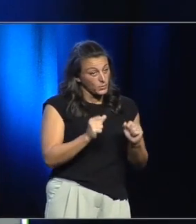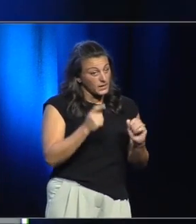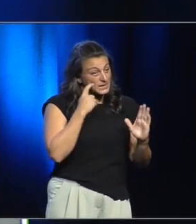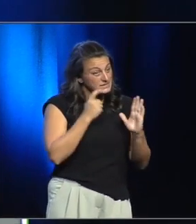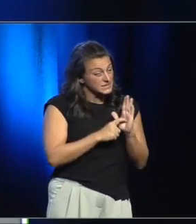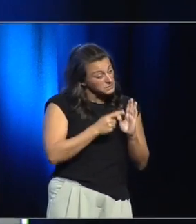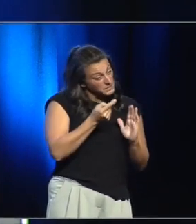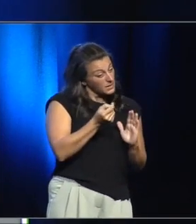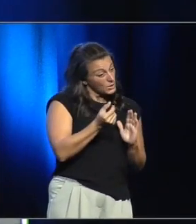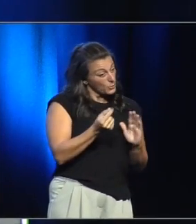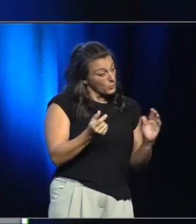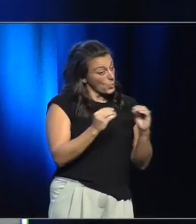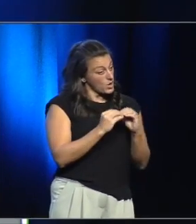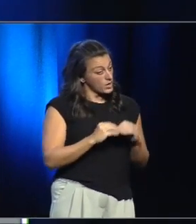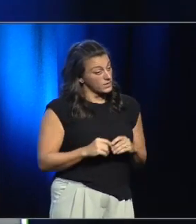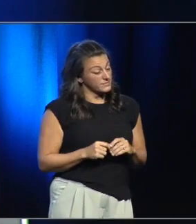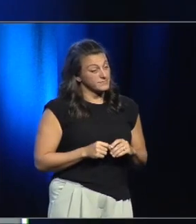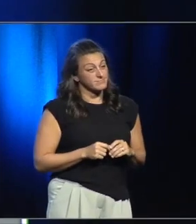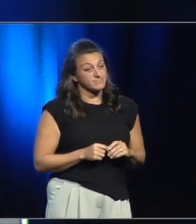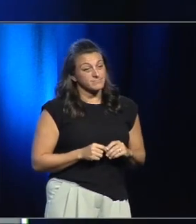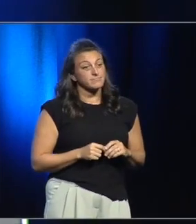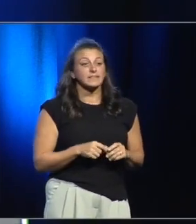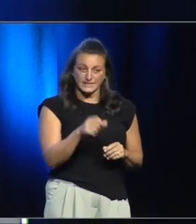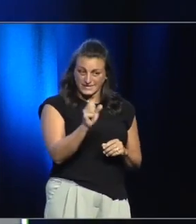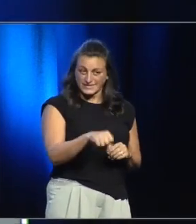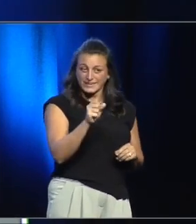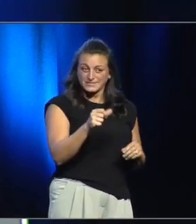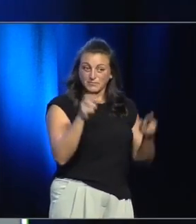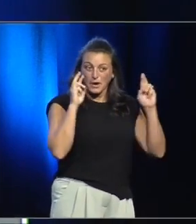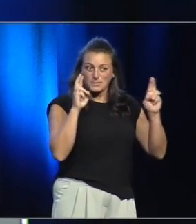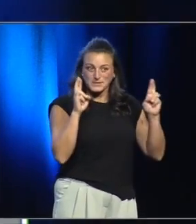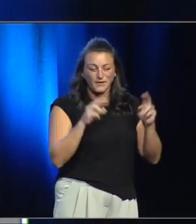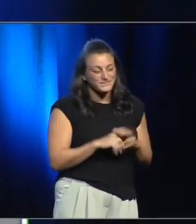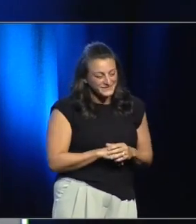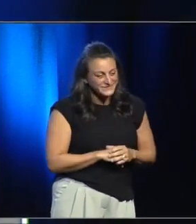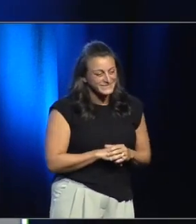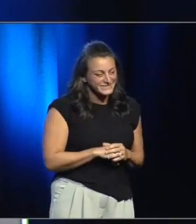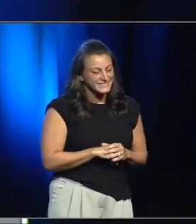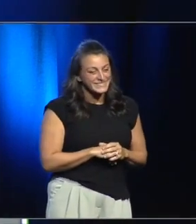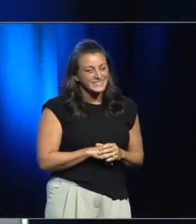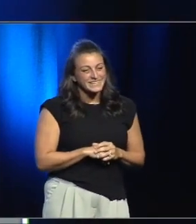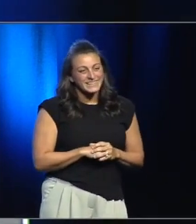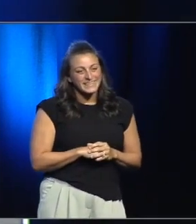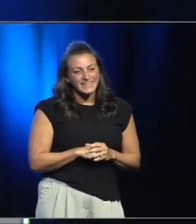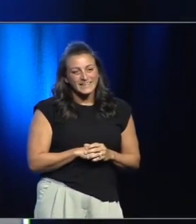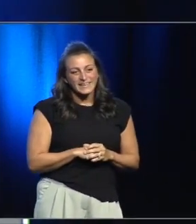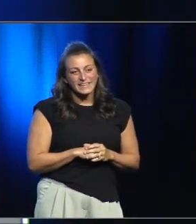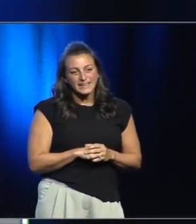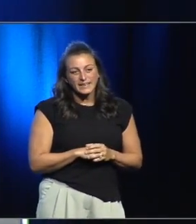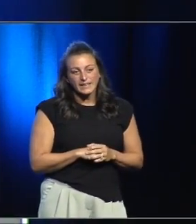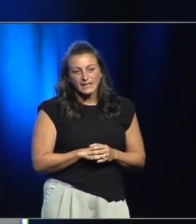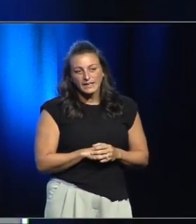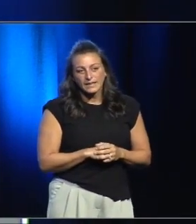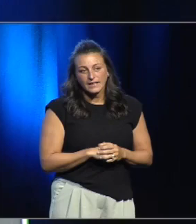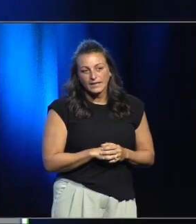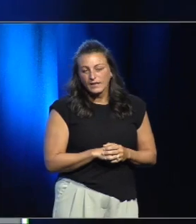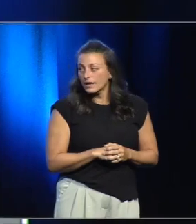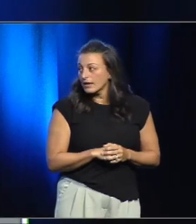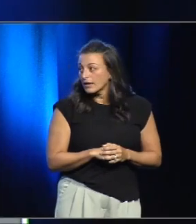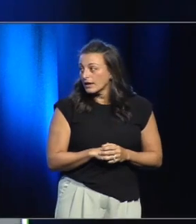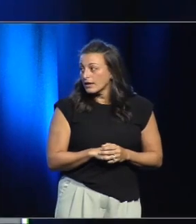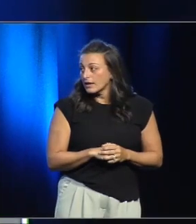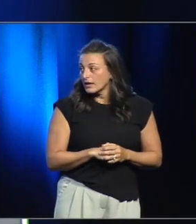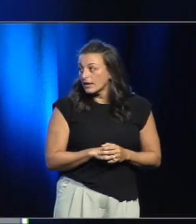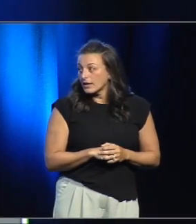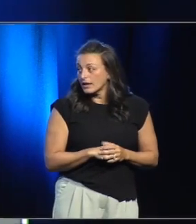little more? Well, yes, I hope so. So, I think my central message